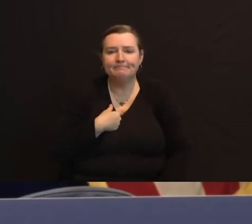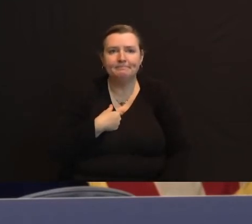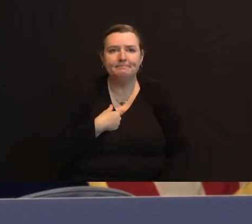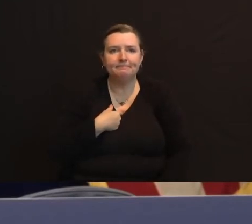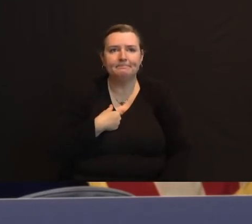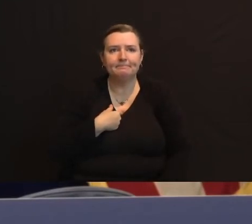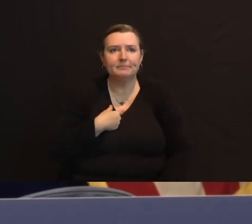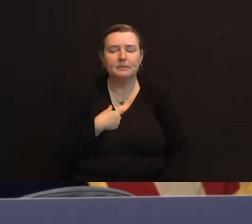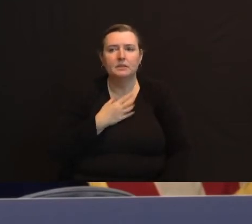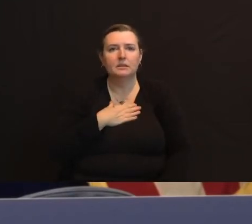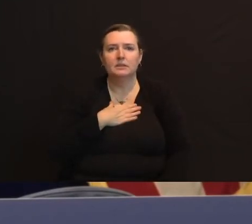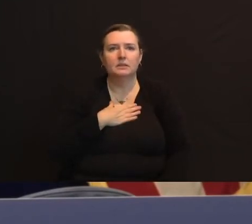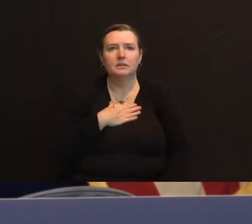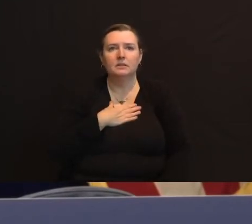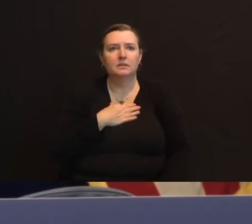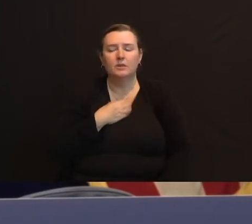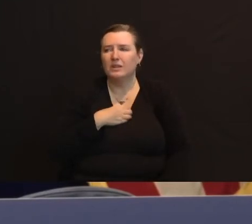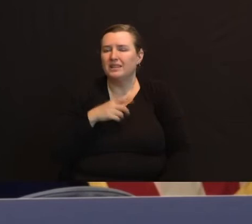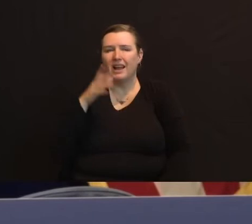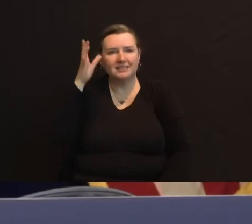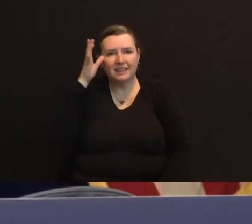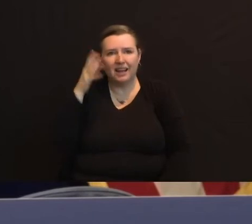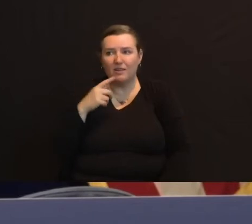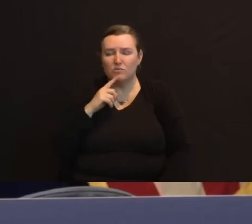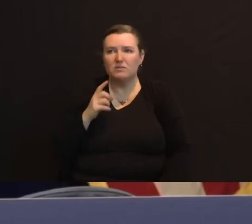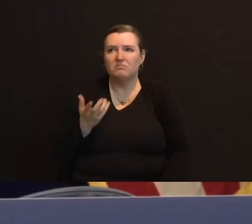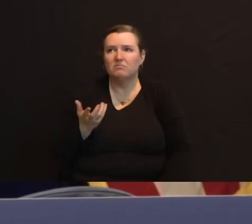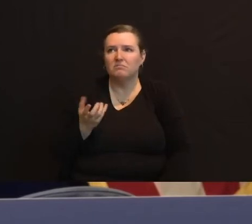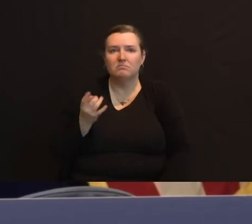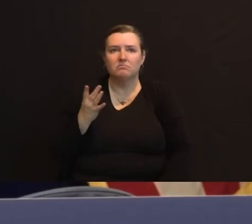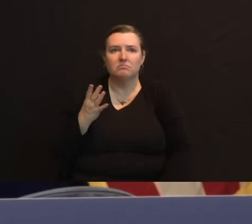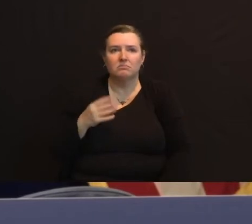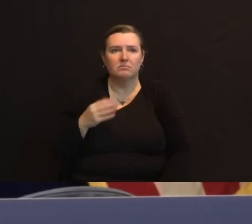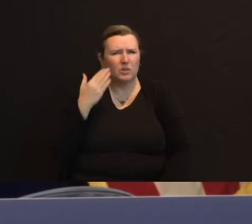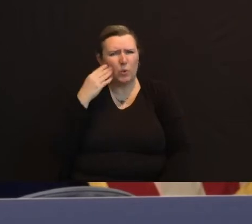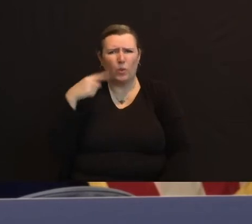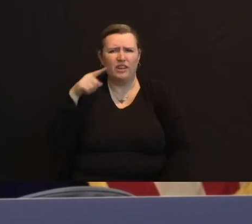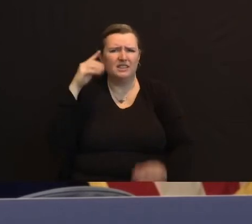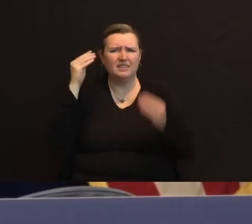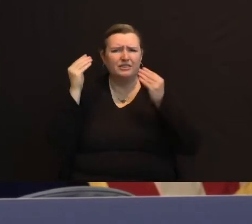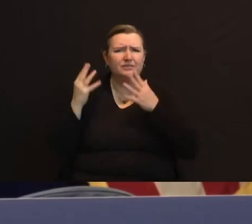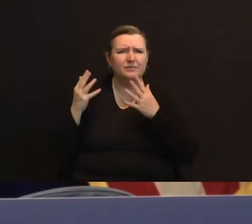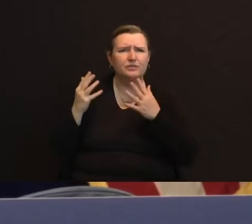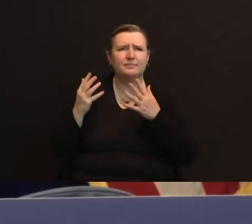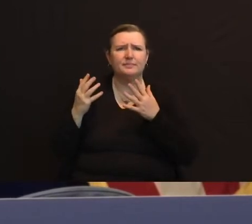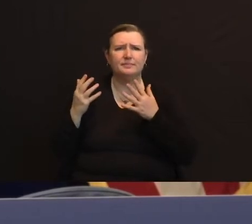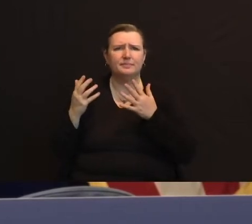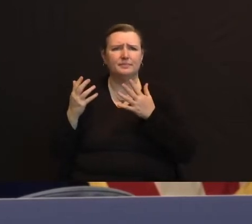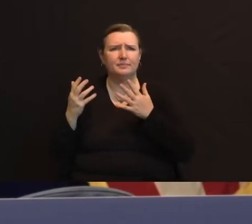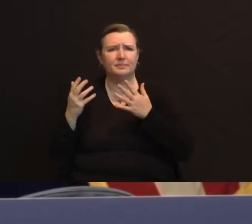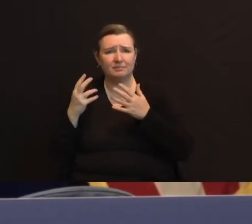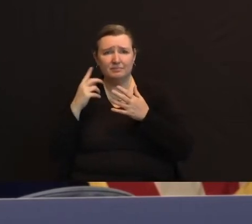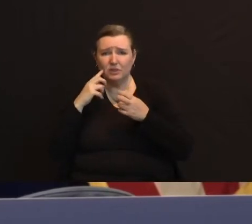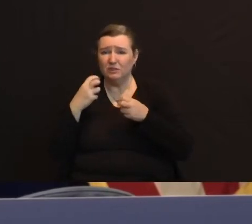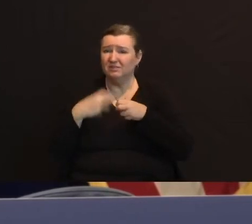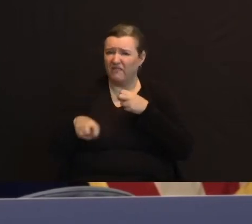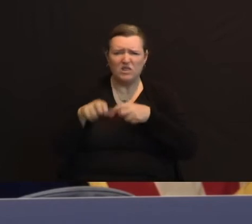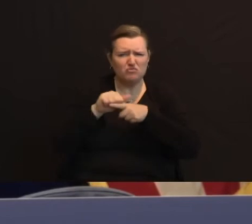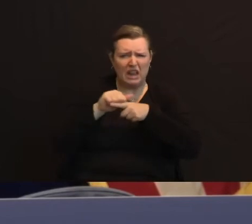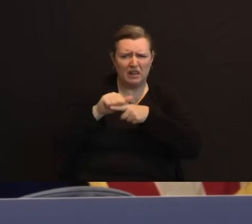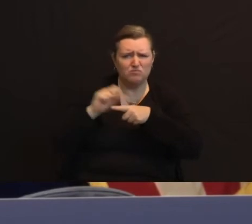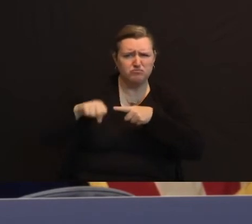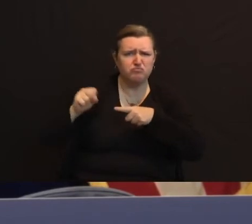a dad too. Yep. And I know those instructors treat those, although it's tough training, treat each and every one of those recruits like their